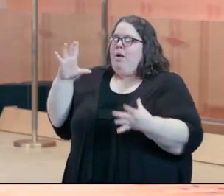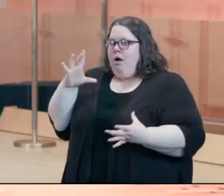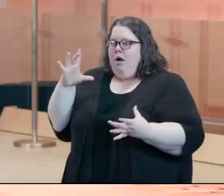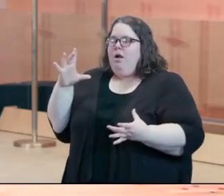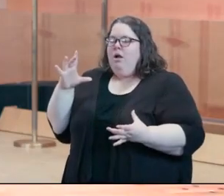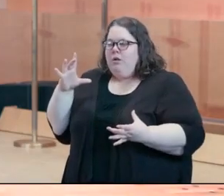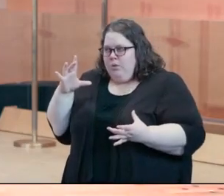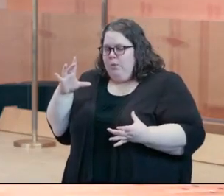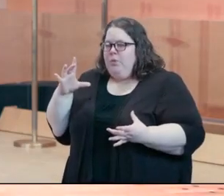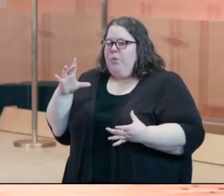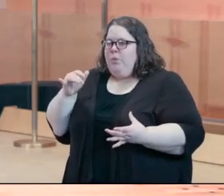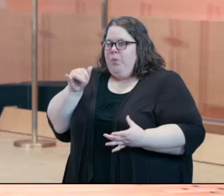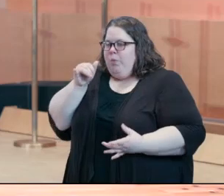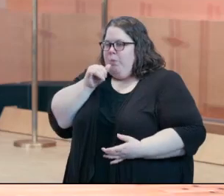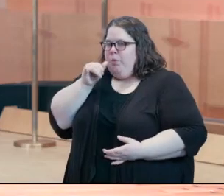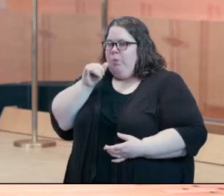severed.